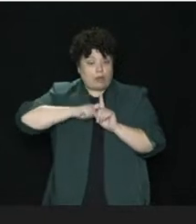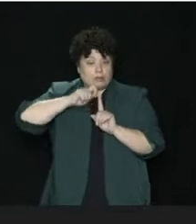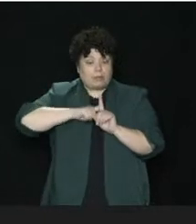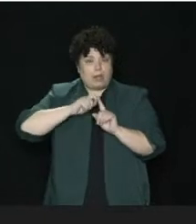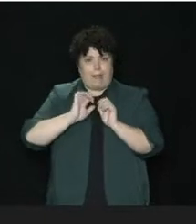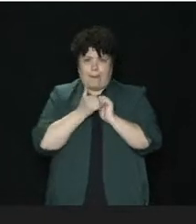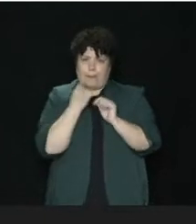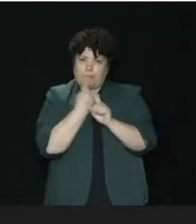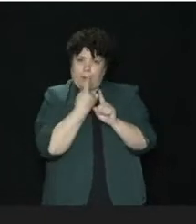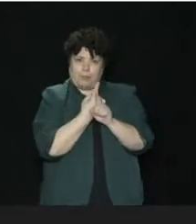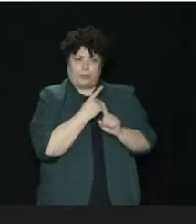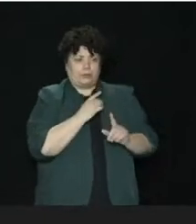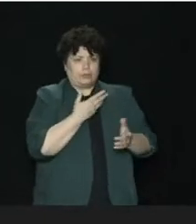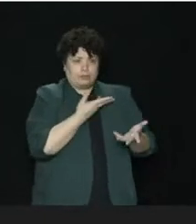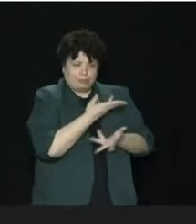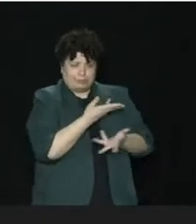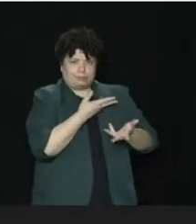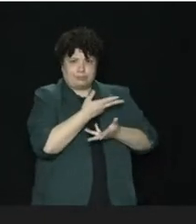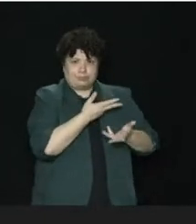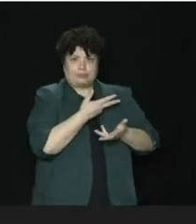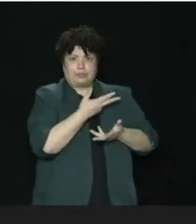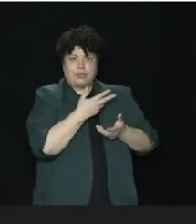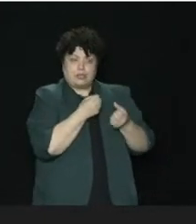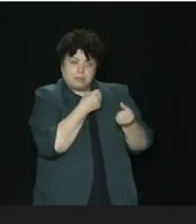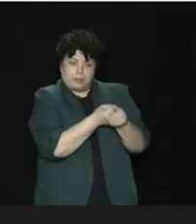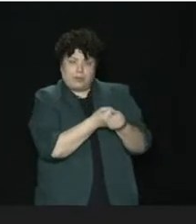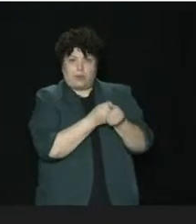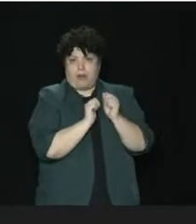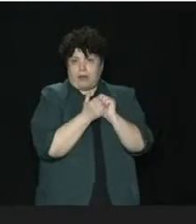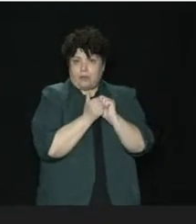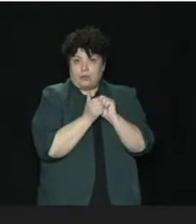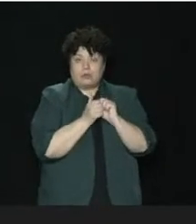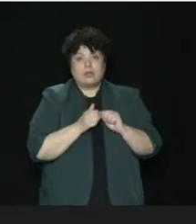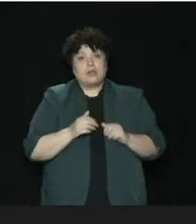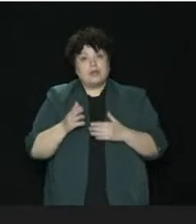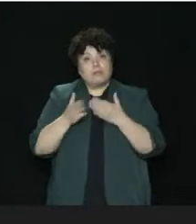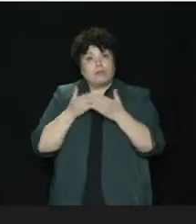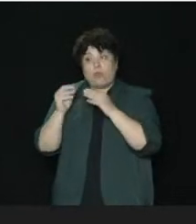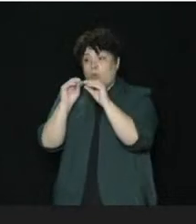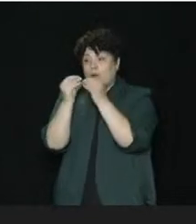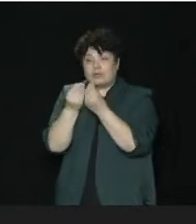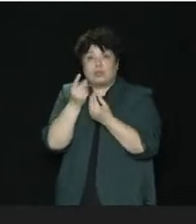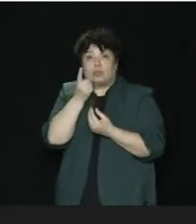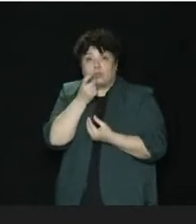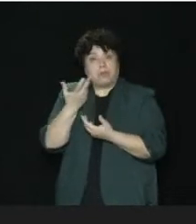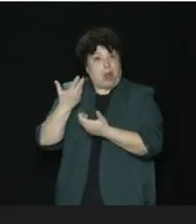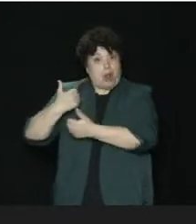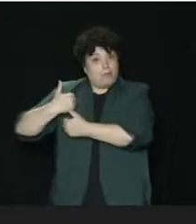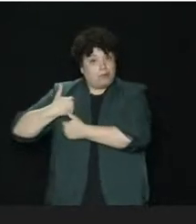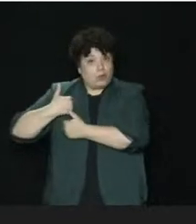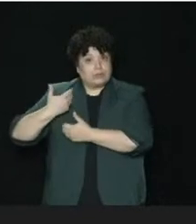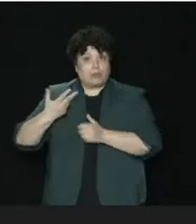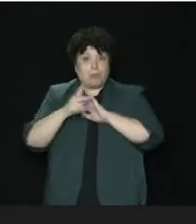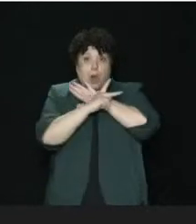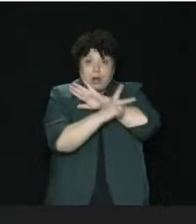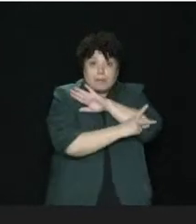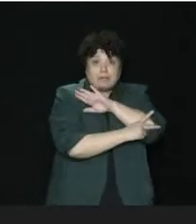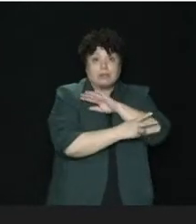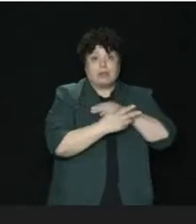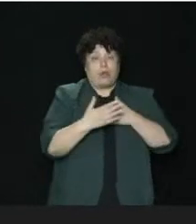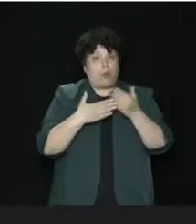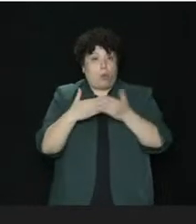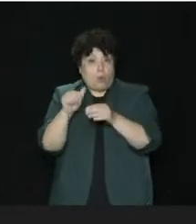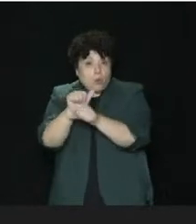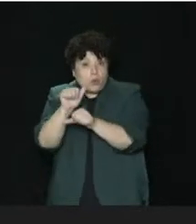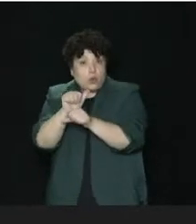support for survivors. Our institutions in general, whether it be the Canadian Armed Forces or our Parliament or workplaces